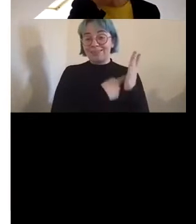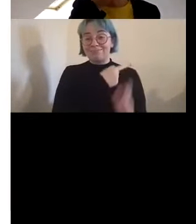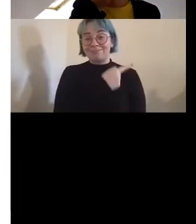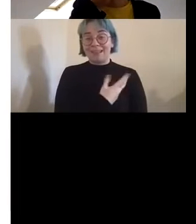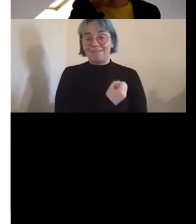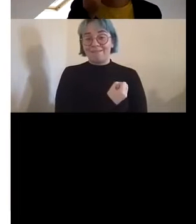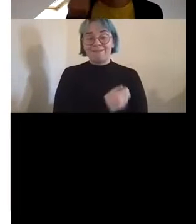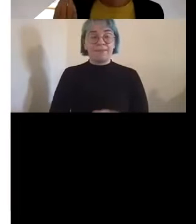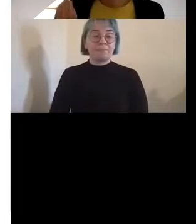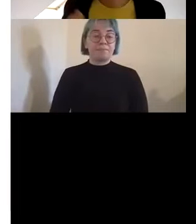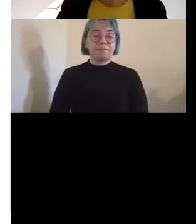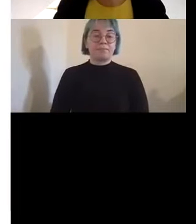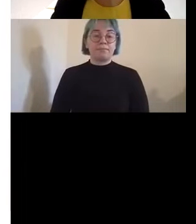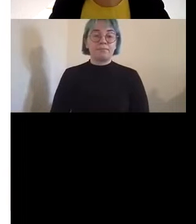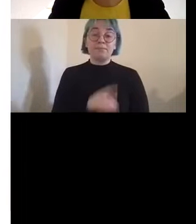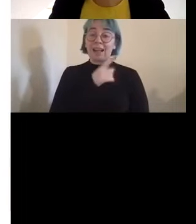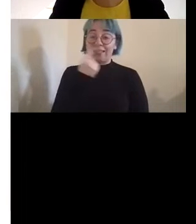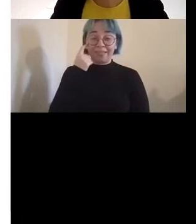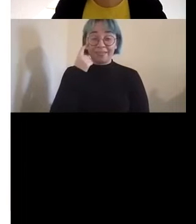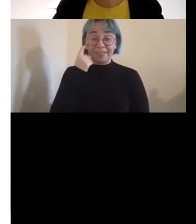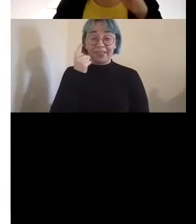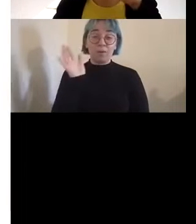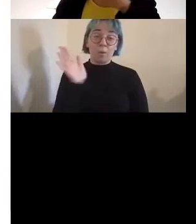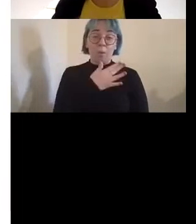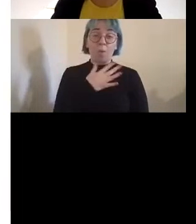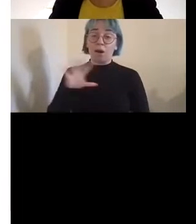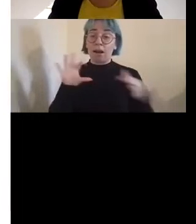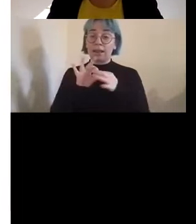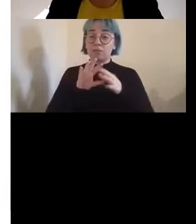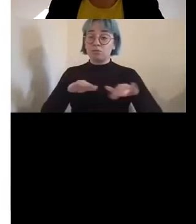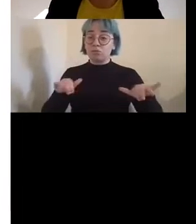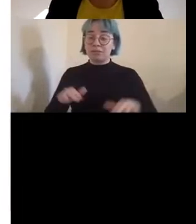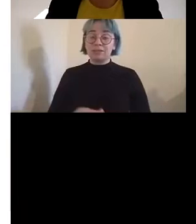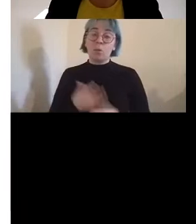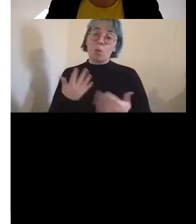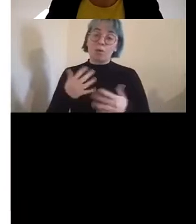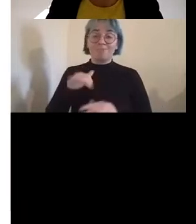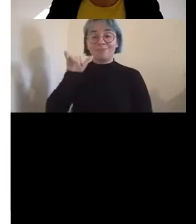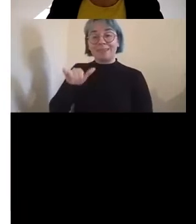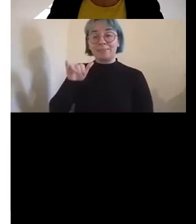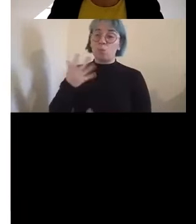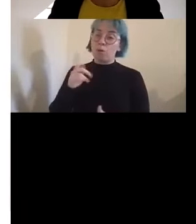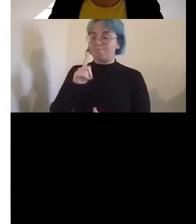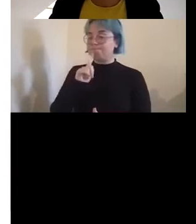that are all applicable to children, suspect or accused.